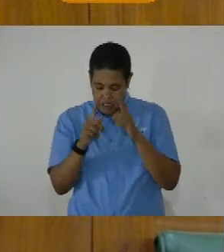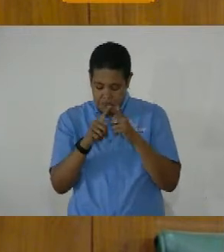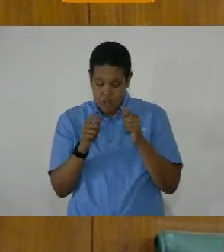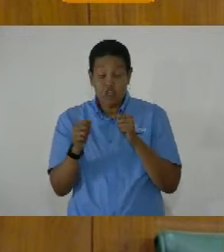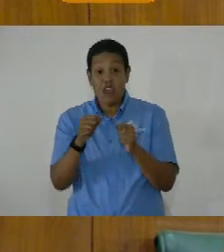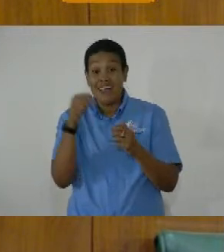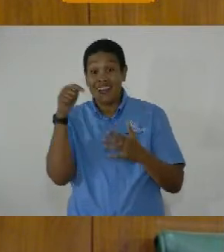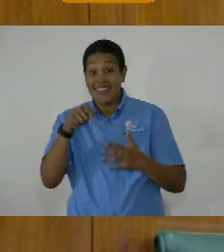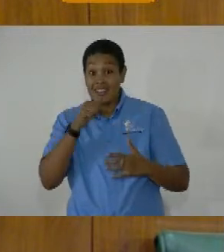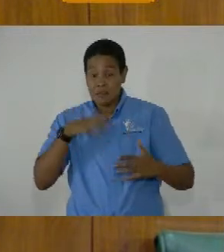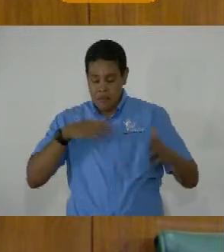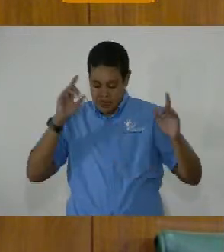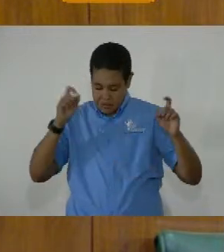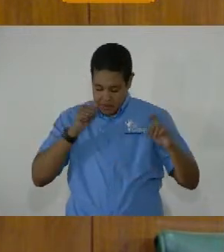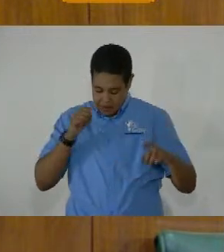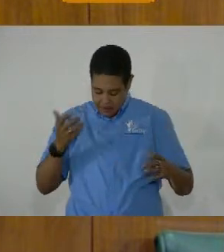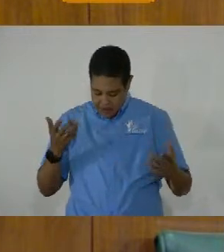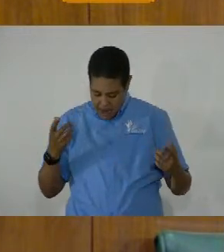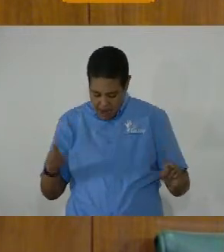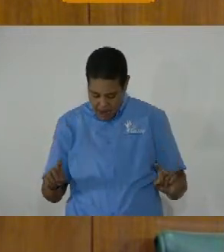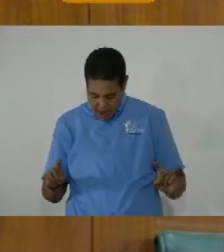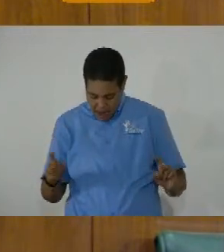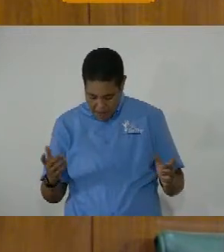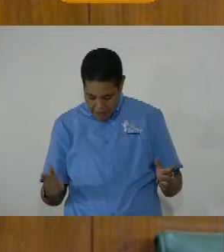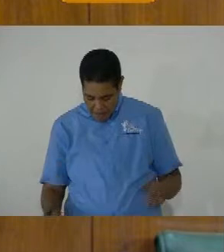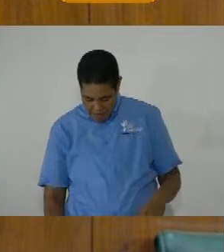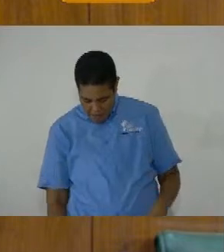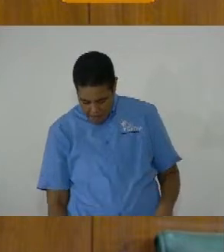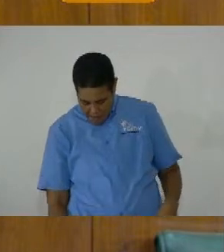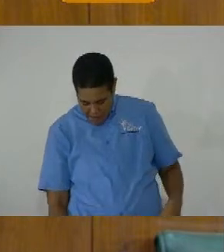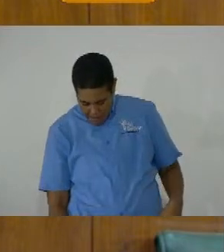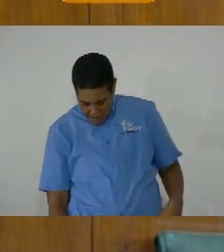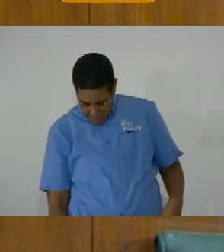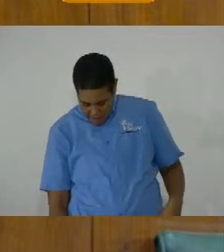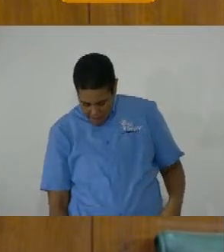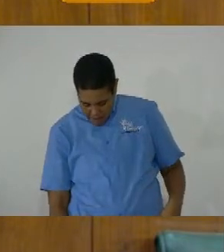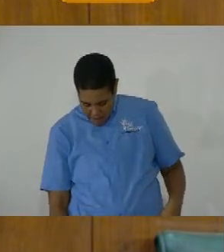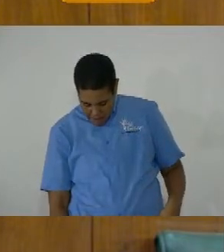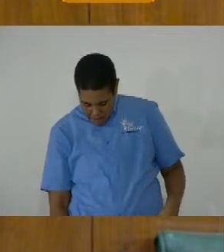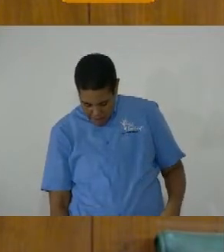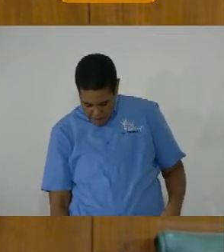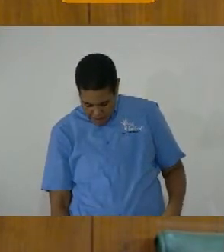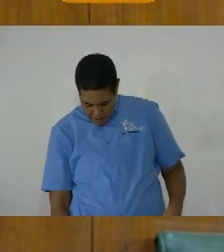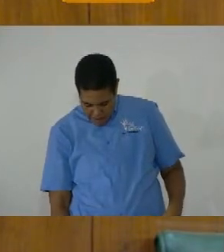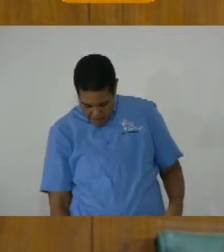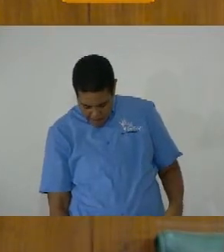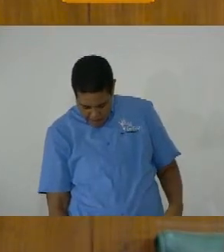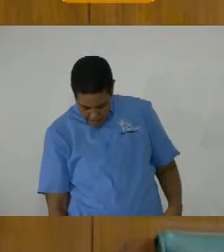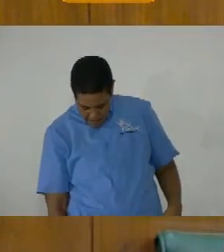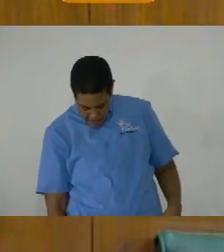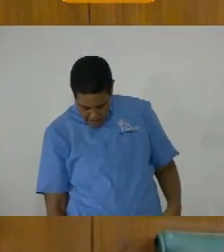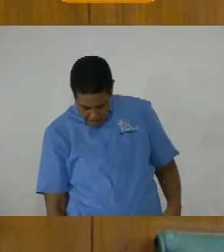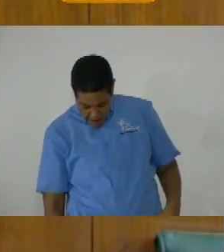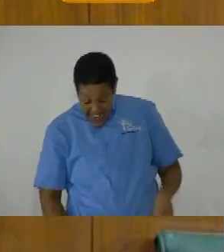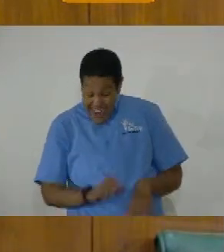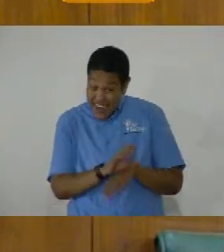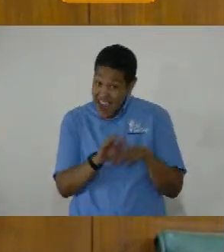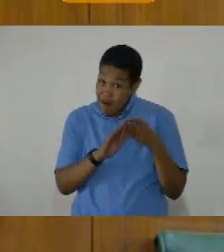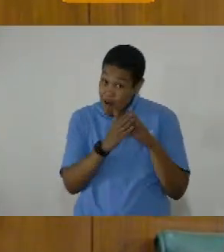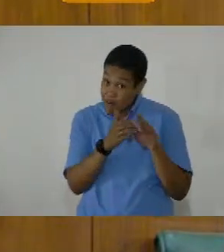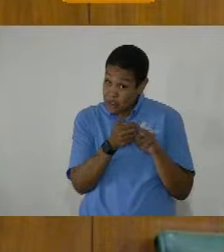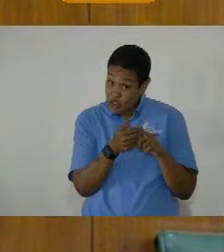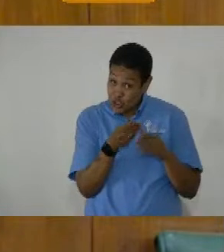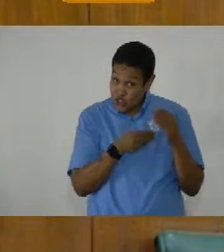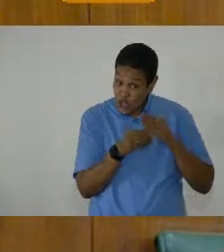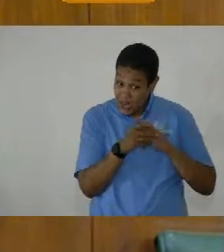Speaker, is impatient. CARICOM trade policy need even to recognize